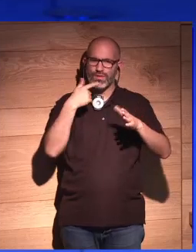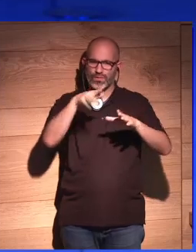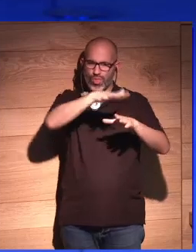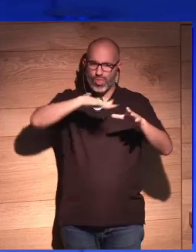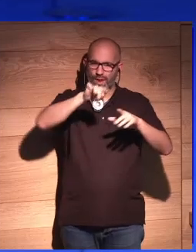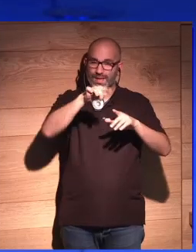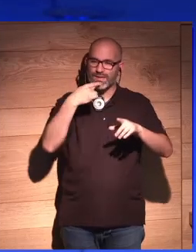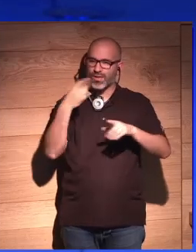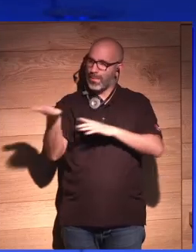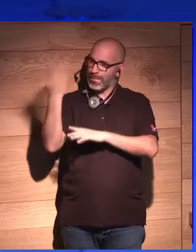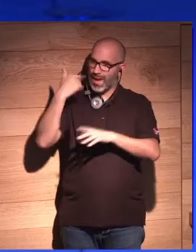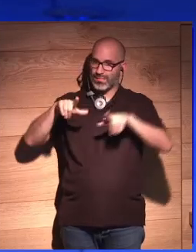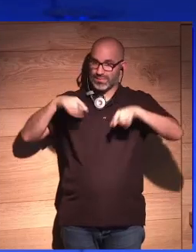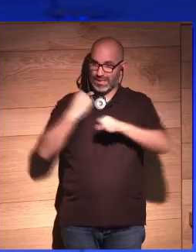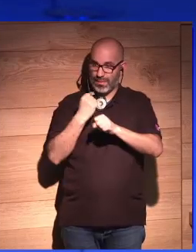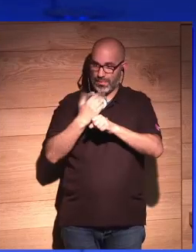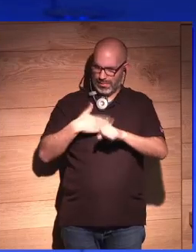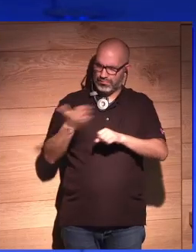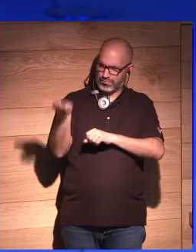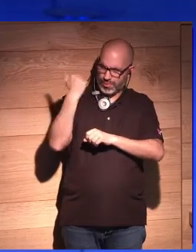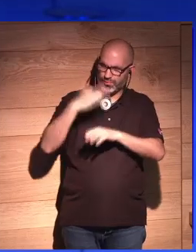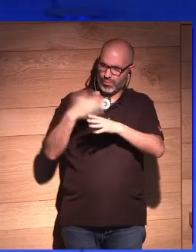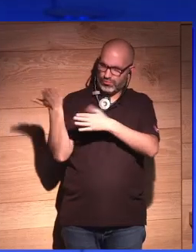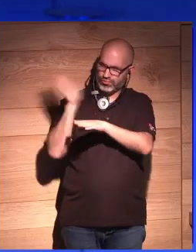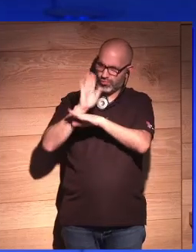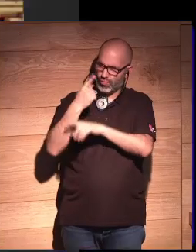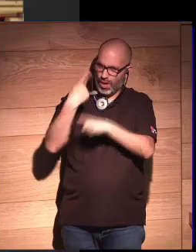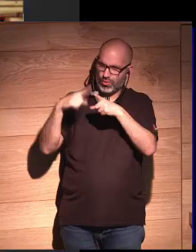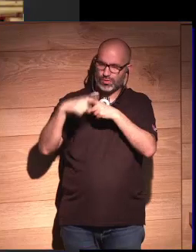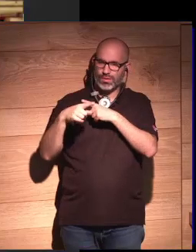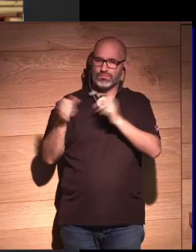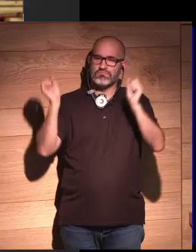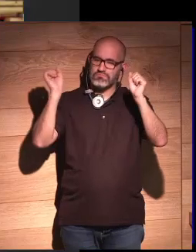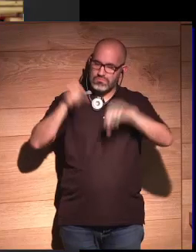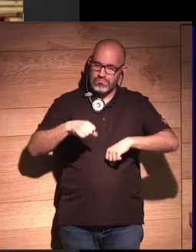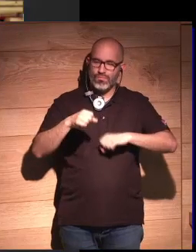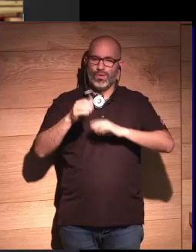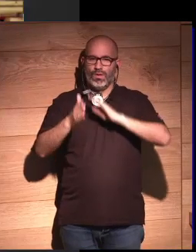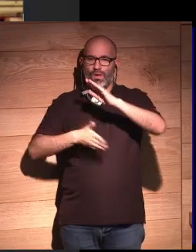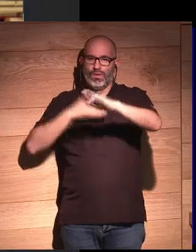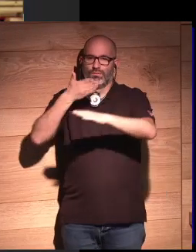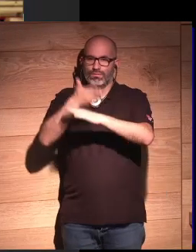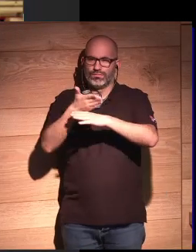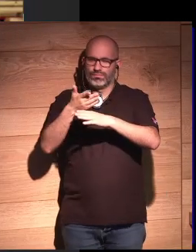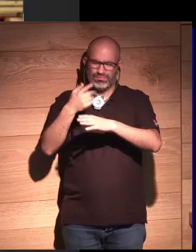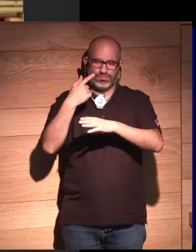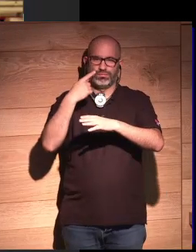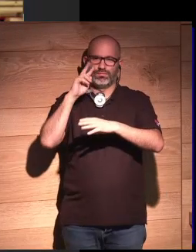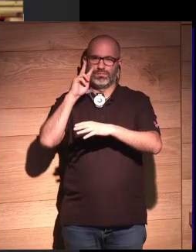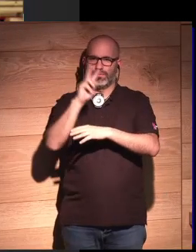said, "Okay, well, let's go." And she strapped me into something that looked like this. This was